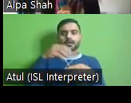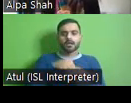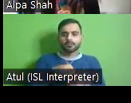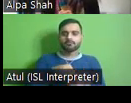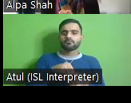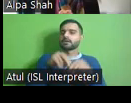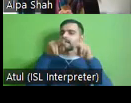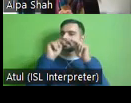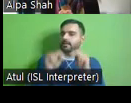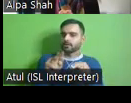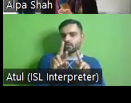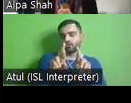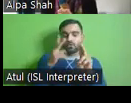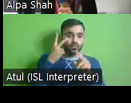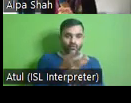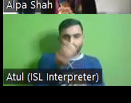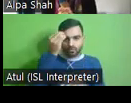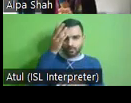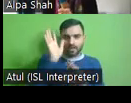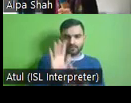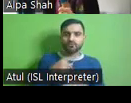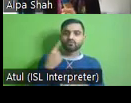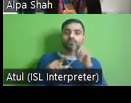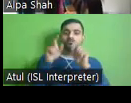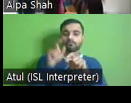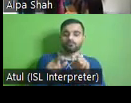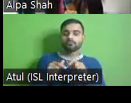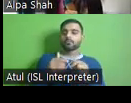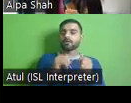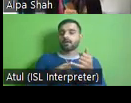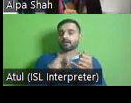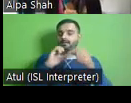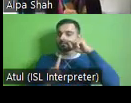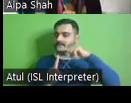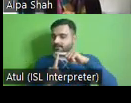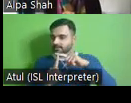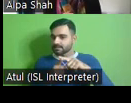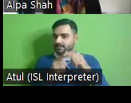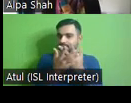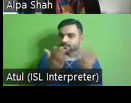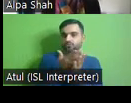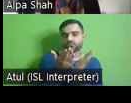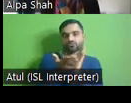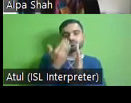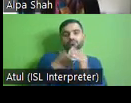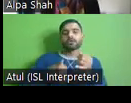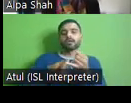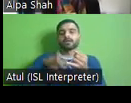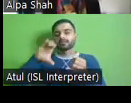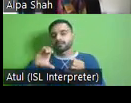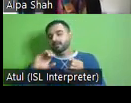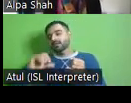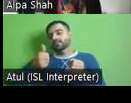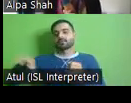Indeed, as I'm sure you all are very aware, there are those who are scheduled tribes in some states are categorized as scheduled castes in other